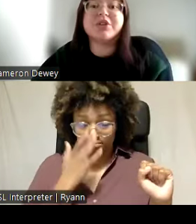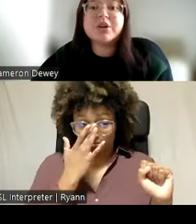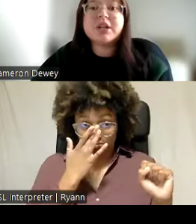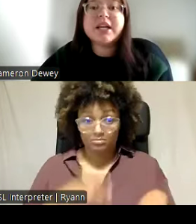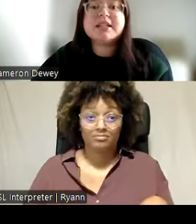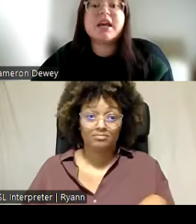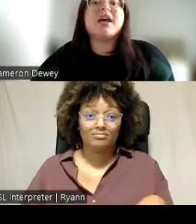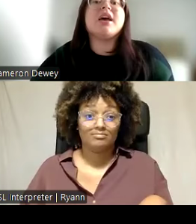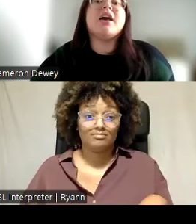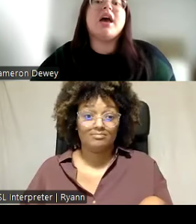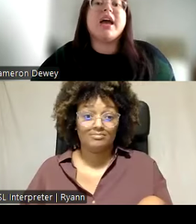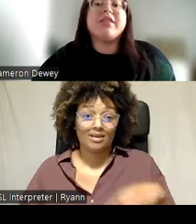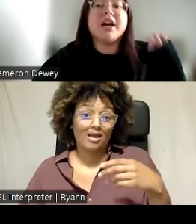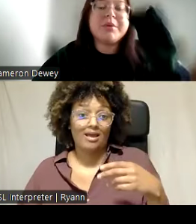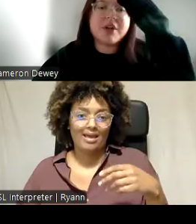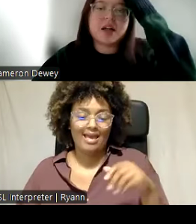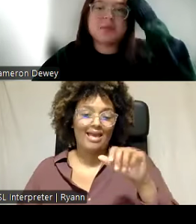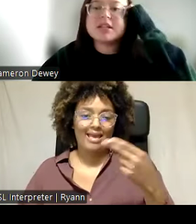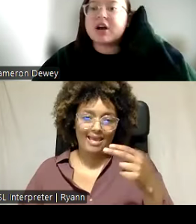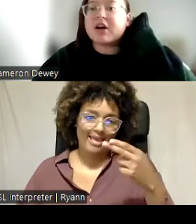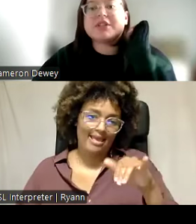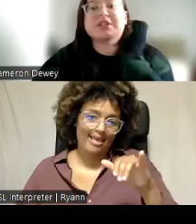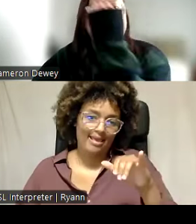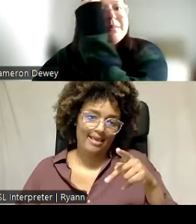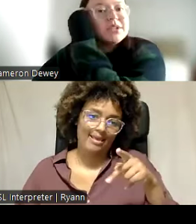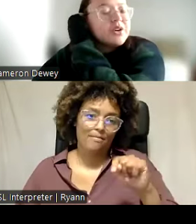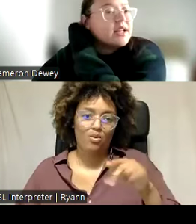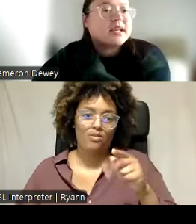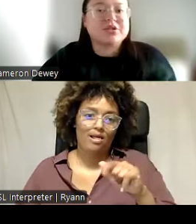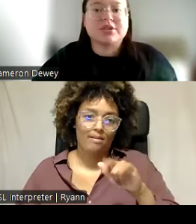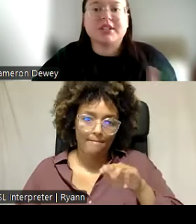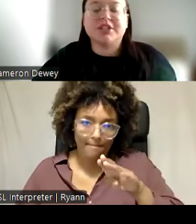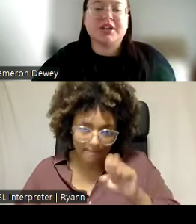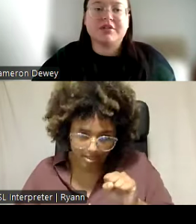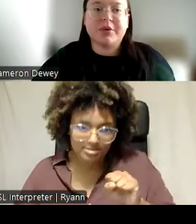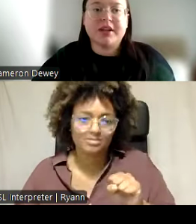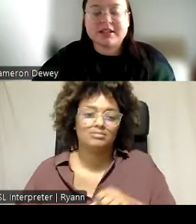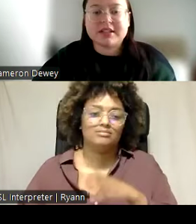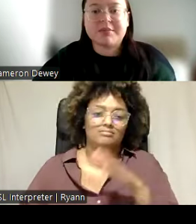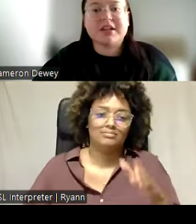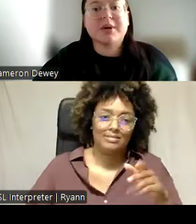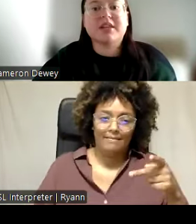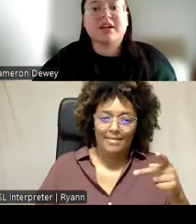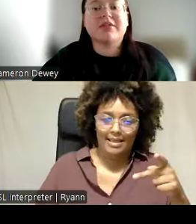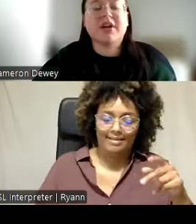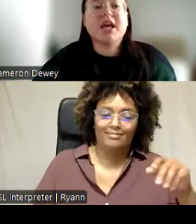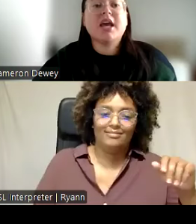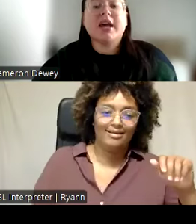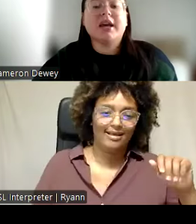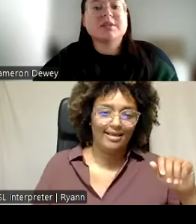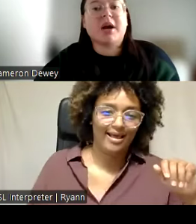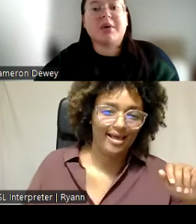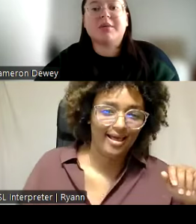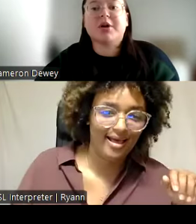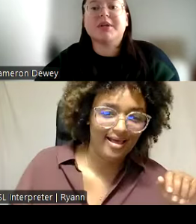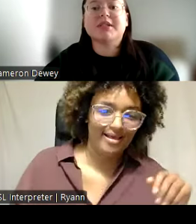the adrenal glands. And the hypothalamus is often described as grand central station of the brain. This is the best way to think of it.